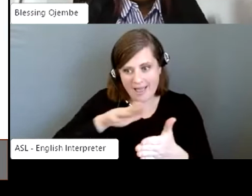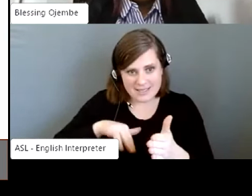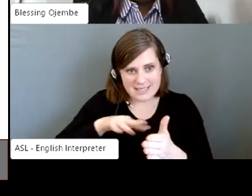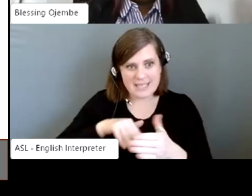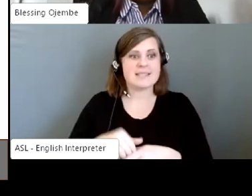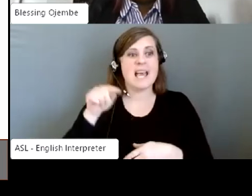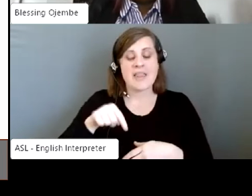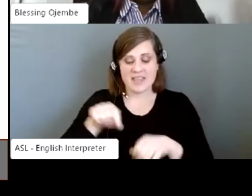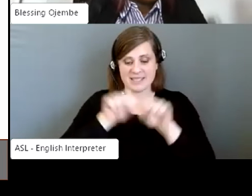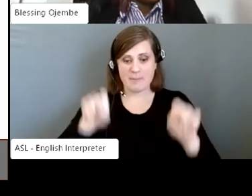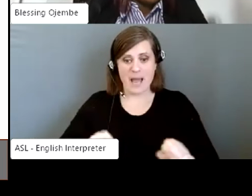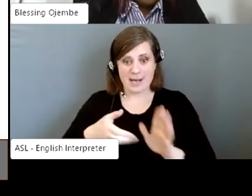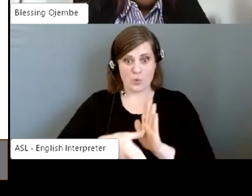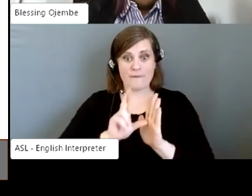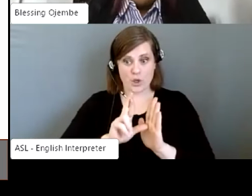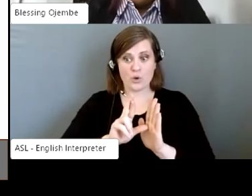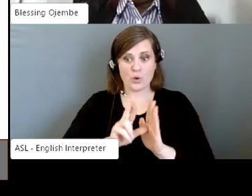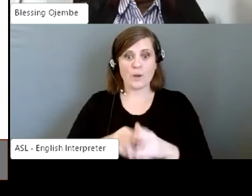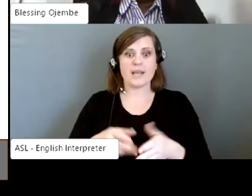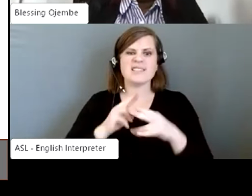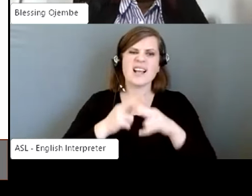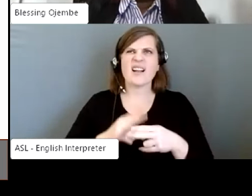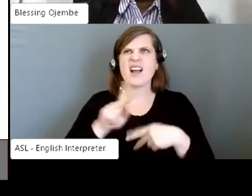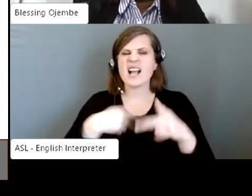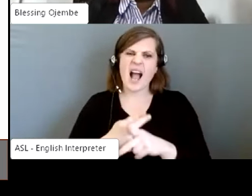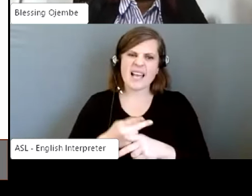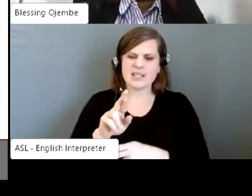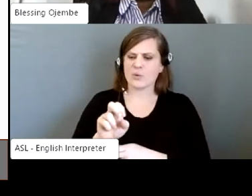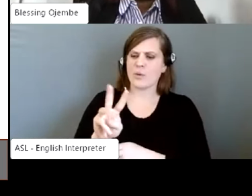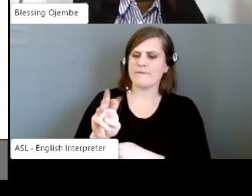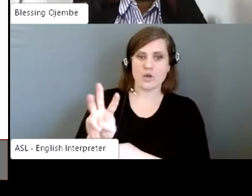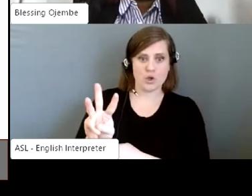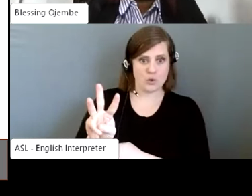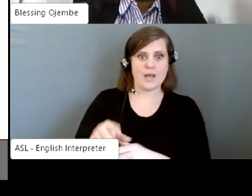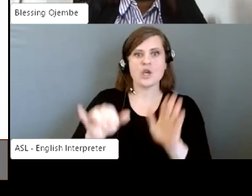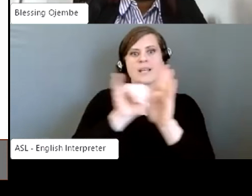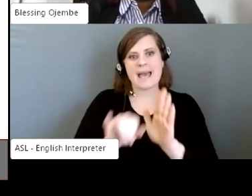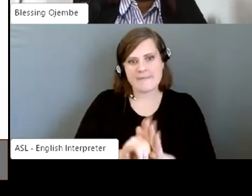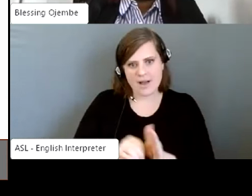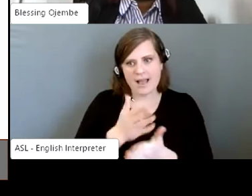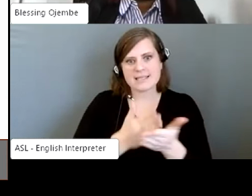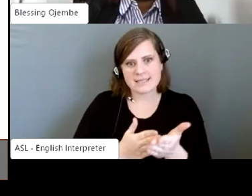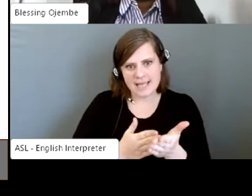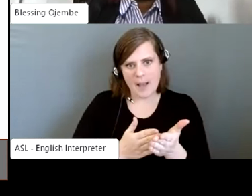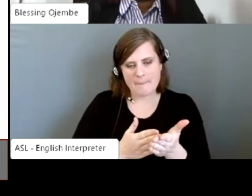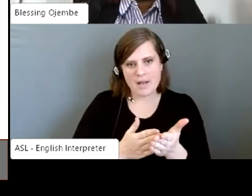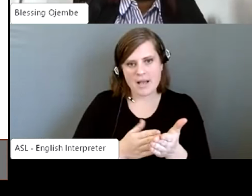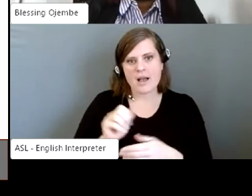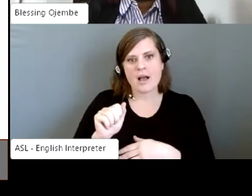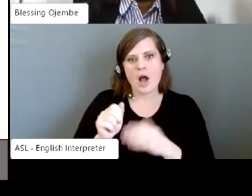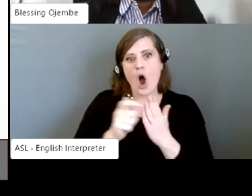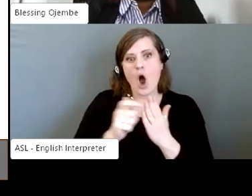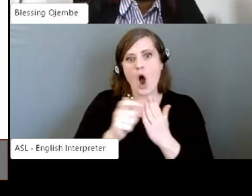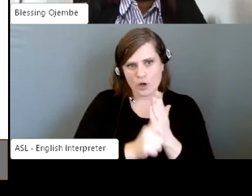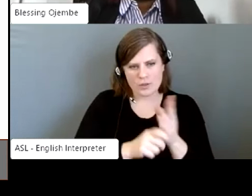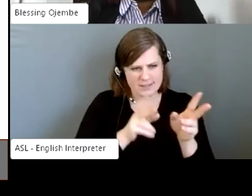systematic review, it's a form of review whereby you identify several articles. And then, based